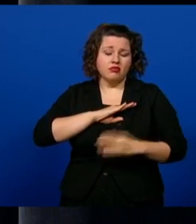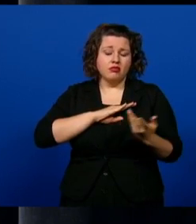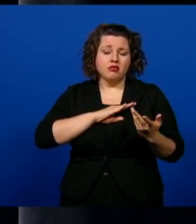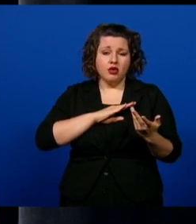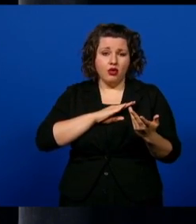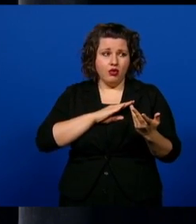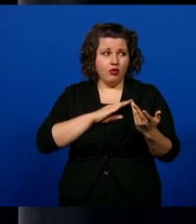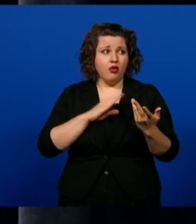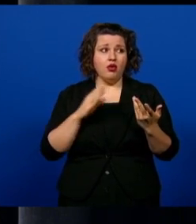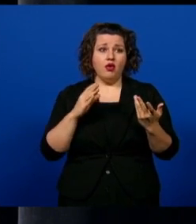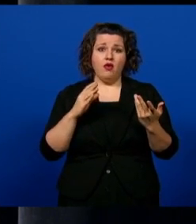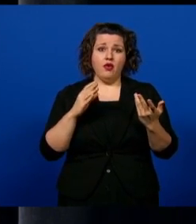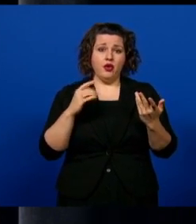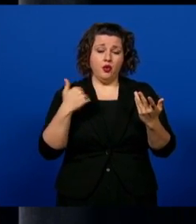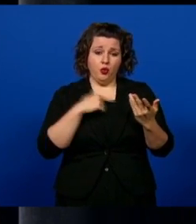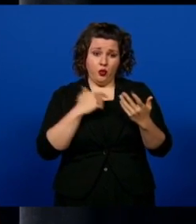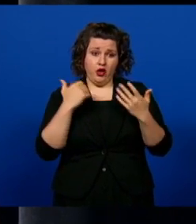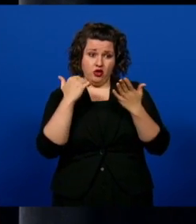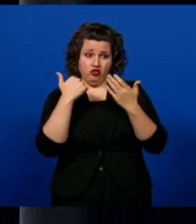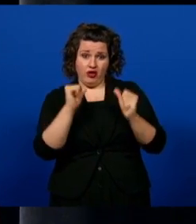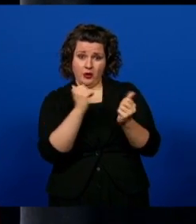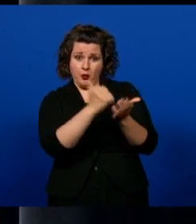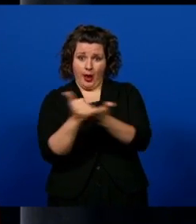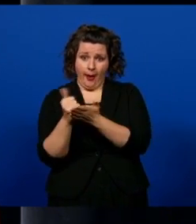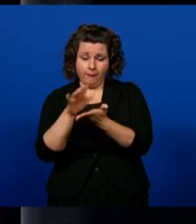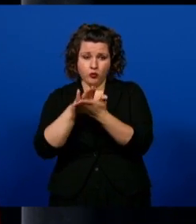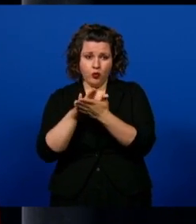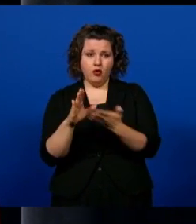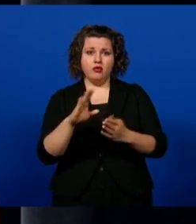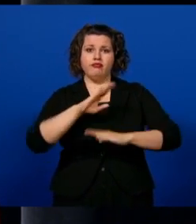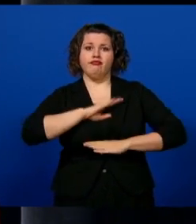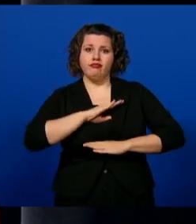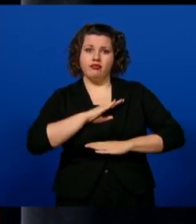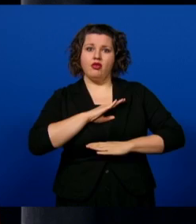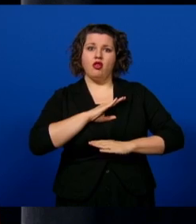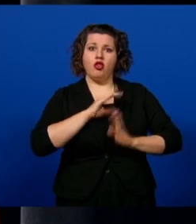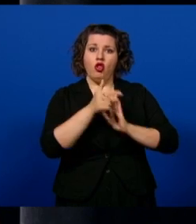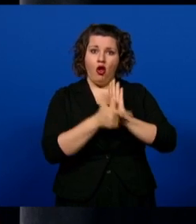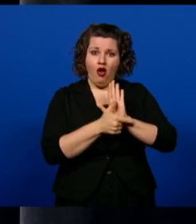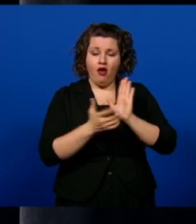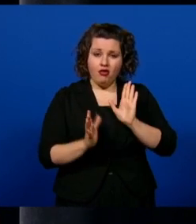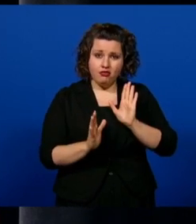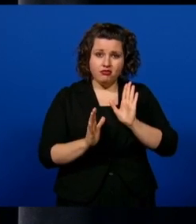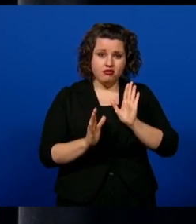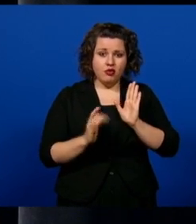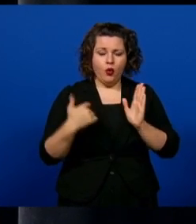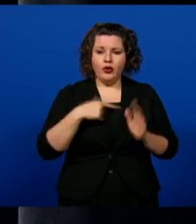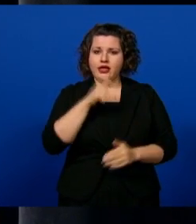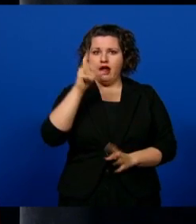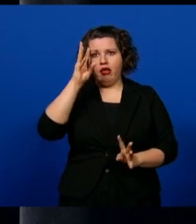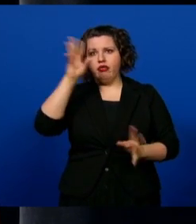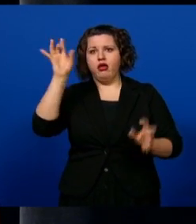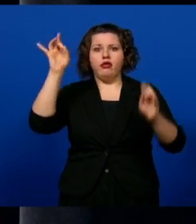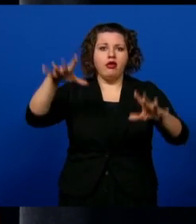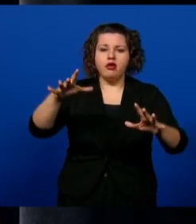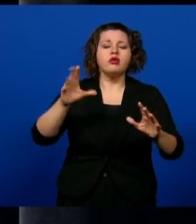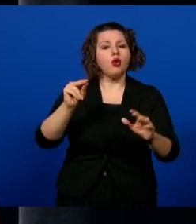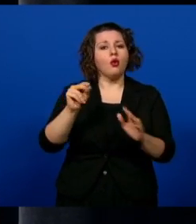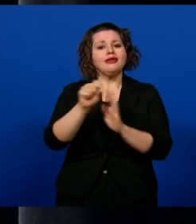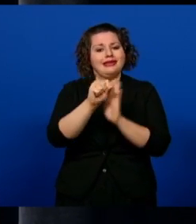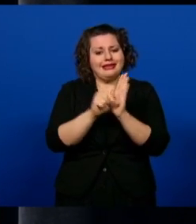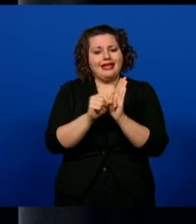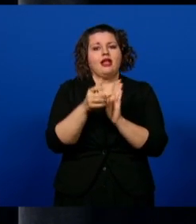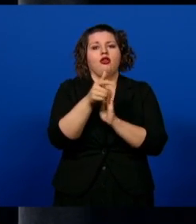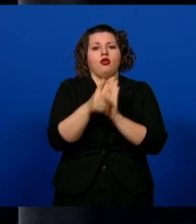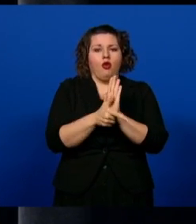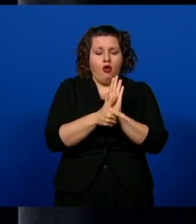we're doing everything we can to help schools comply with the state law. This is not just something that we've thrown together. It is the state law that